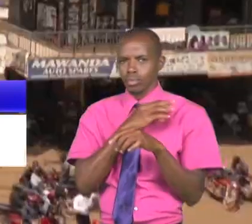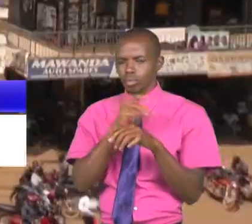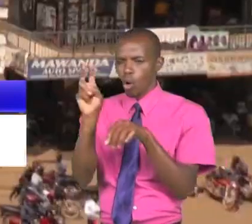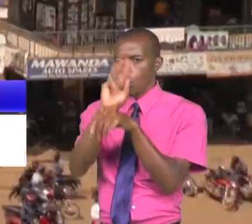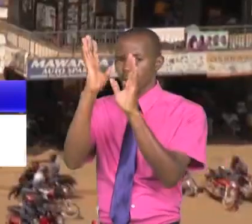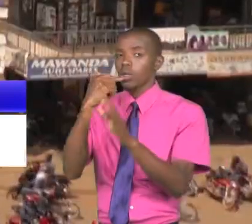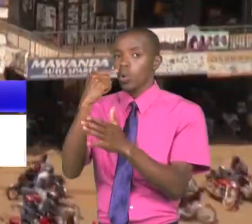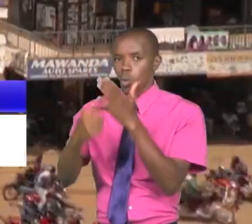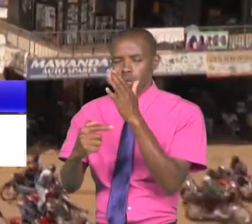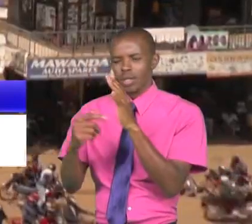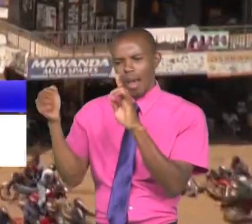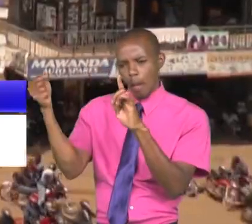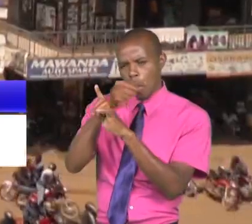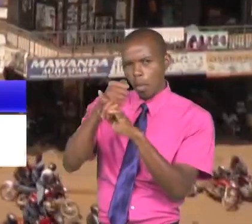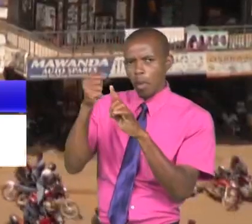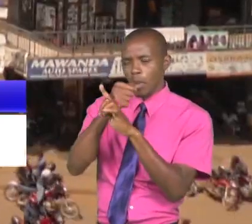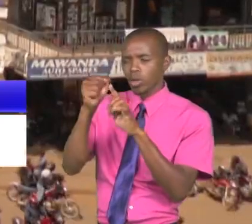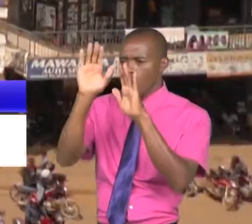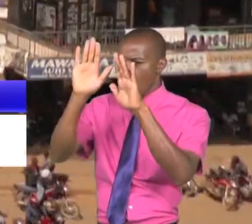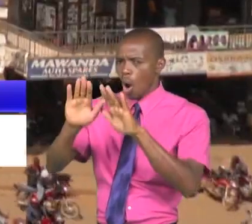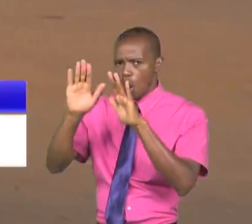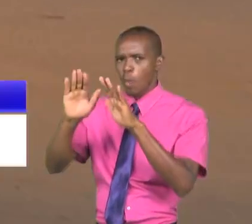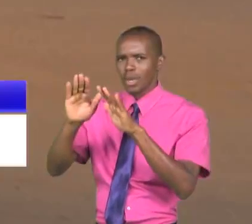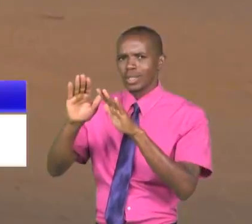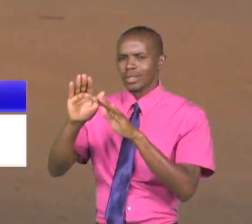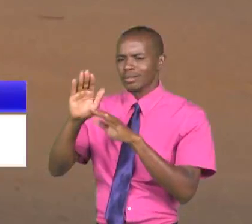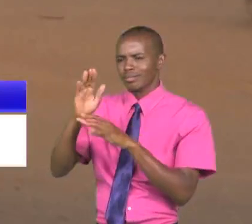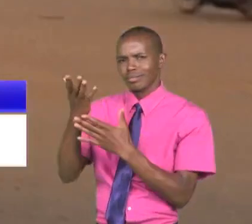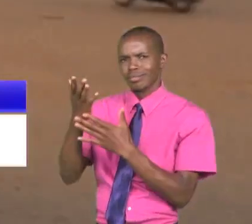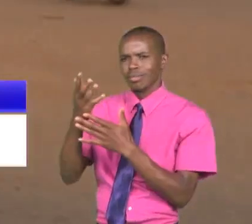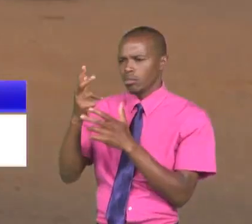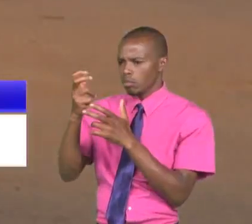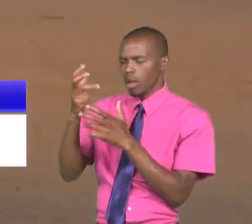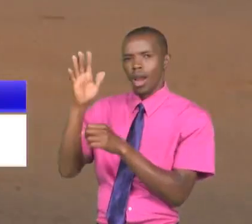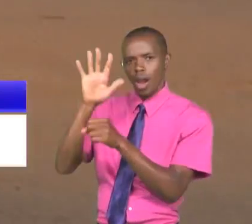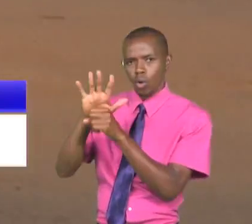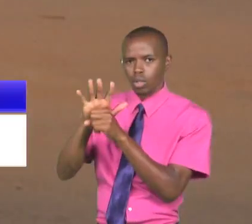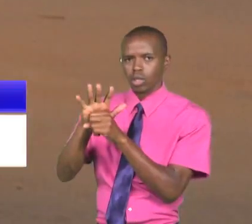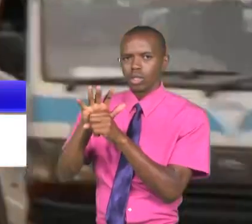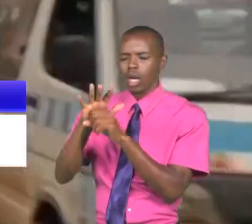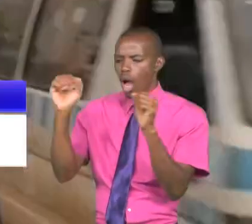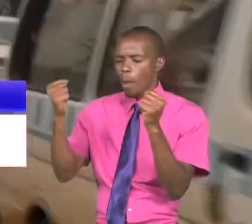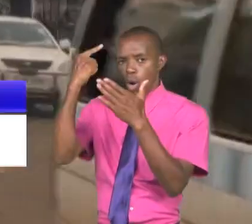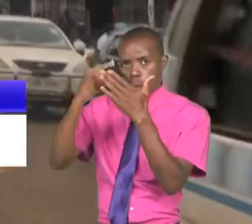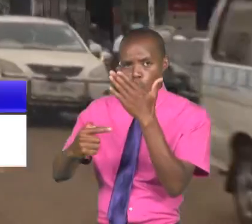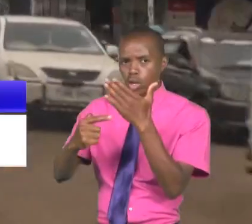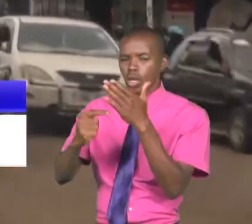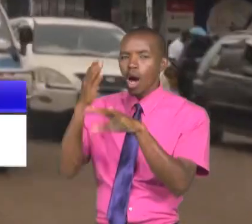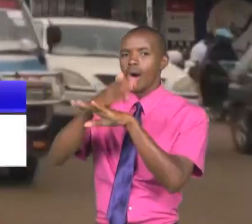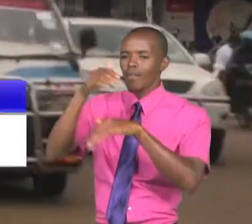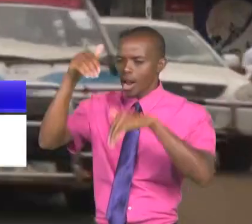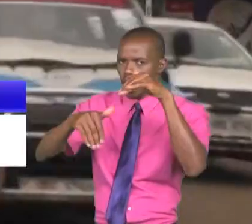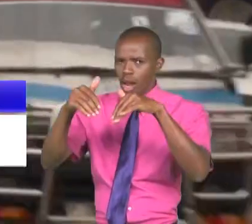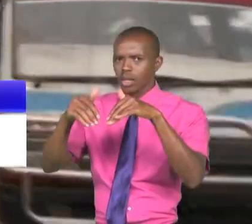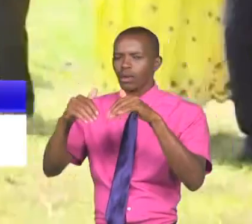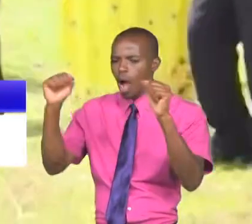say that the violence of this campaign is unprecedented and questions linger in many. What will happen after the election? What